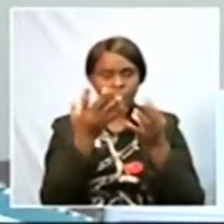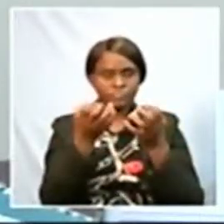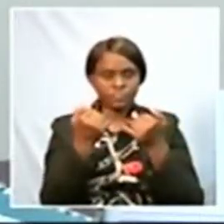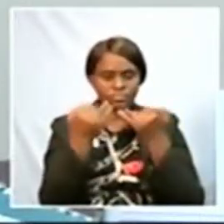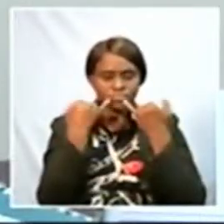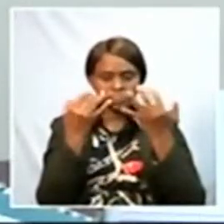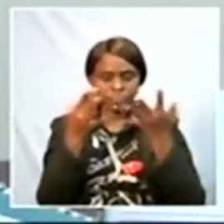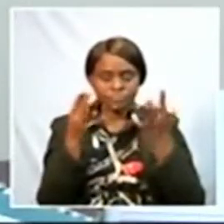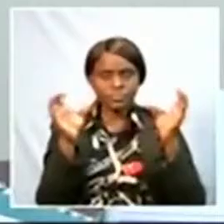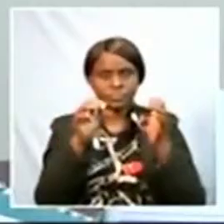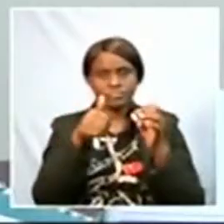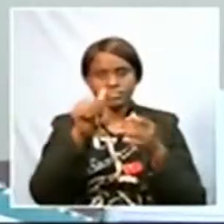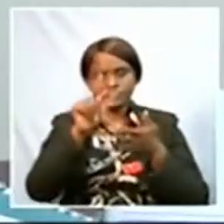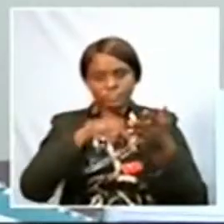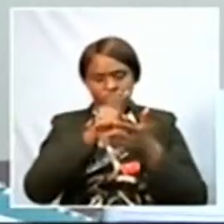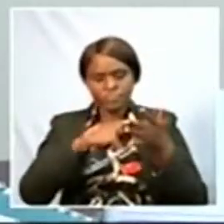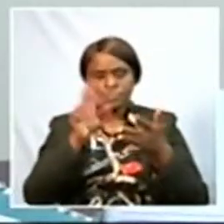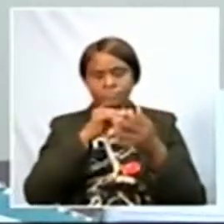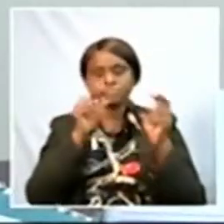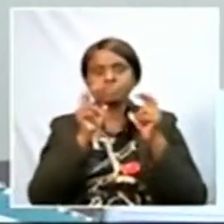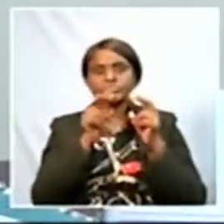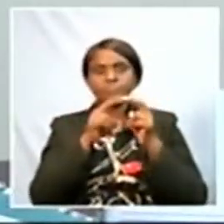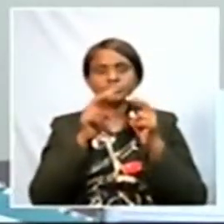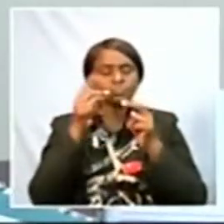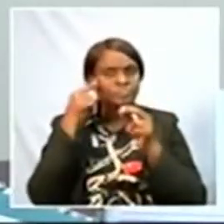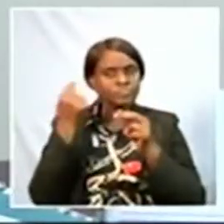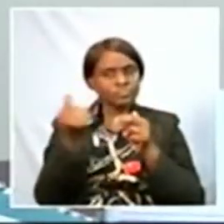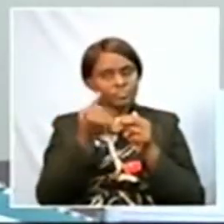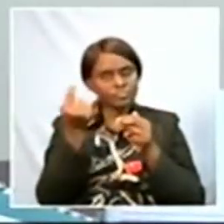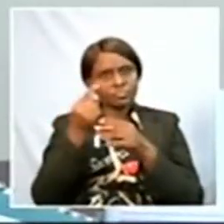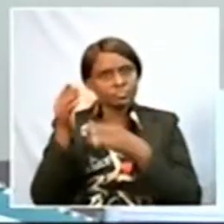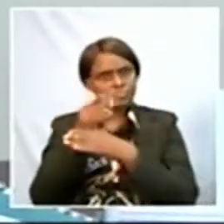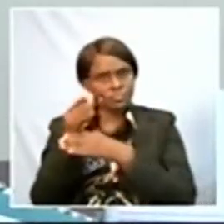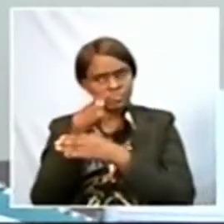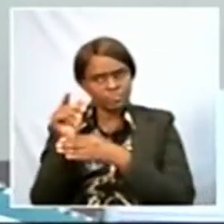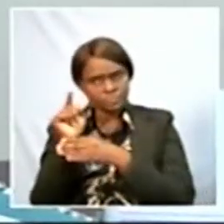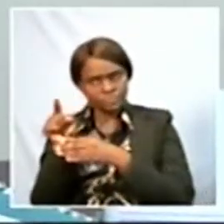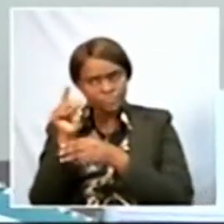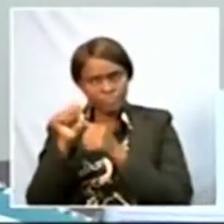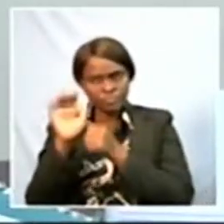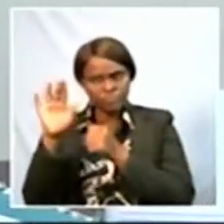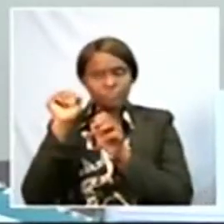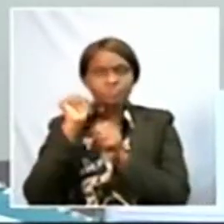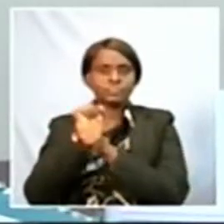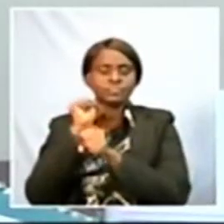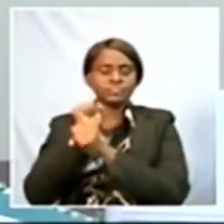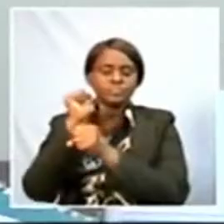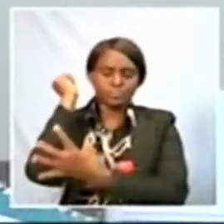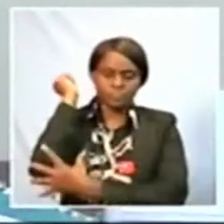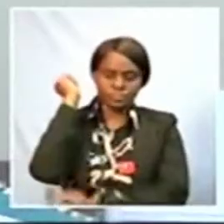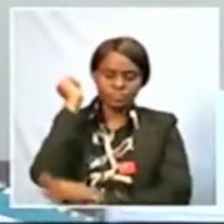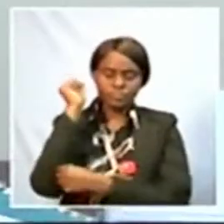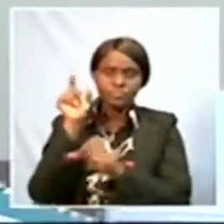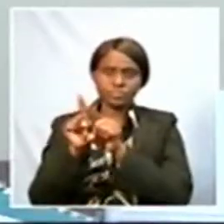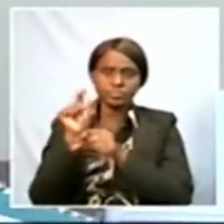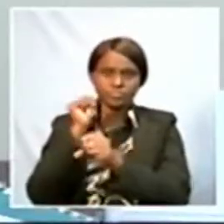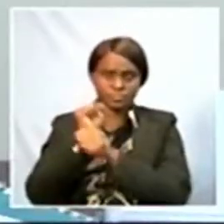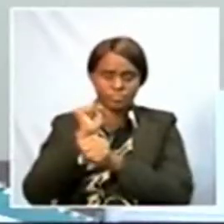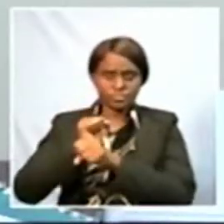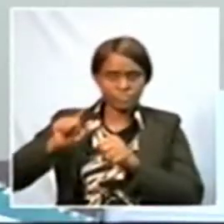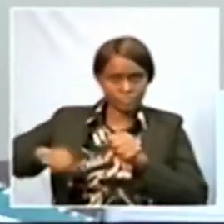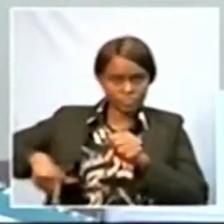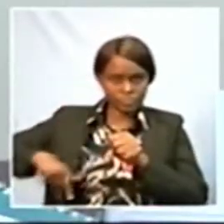state that the council terminated the contract for Mindi Enterprises due to poor workmanship and delayed works.